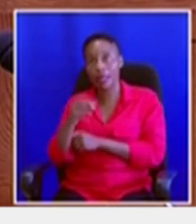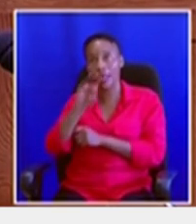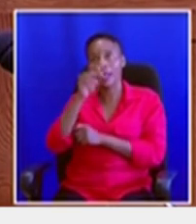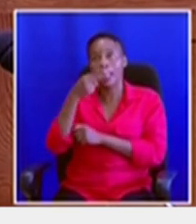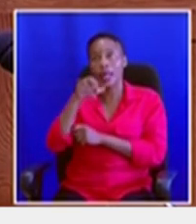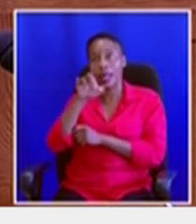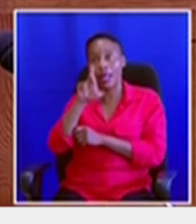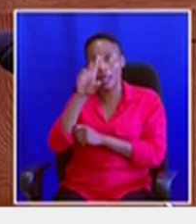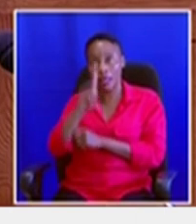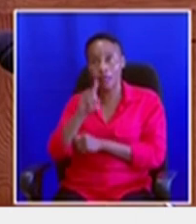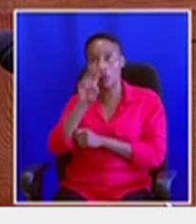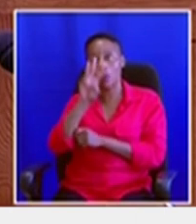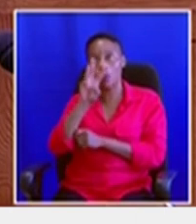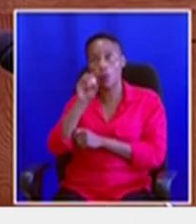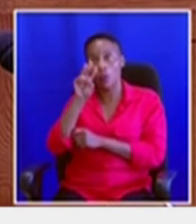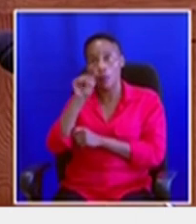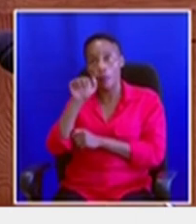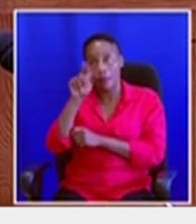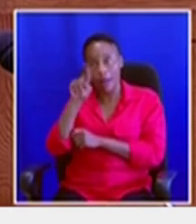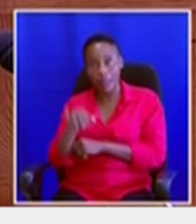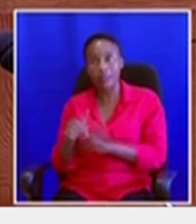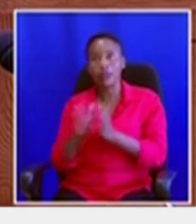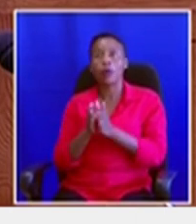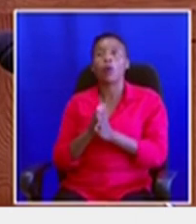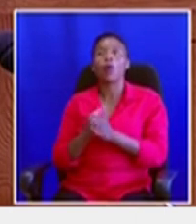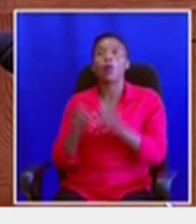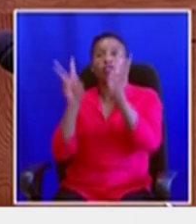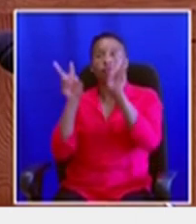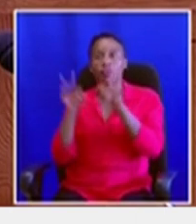tools of trade, and issues of